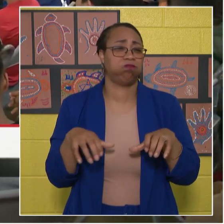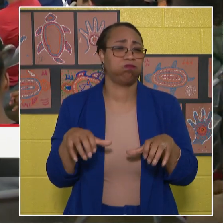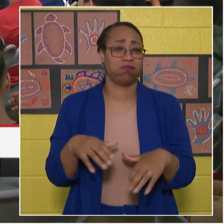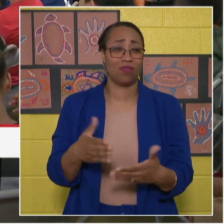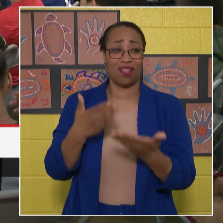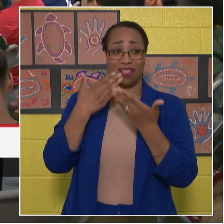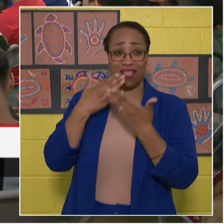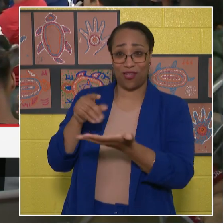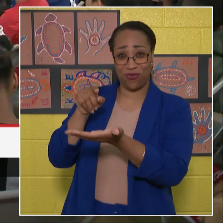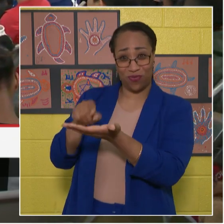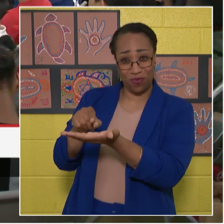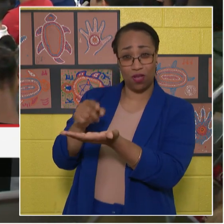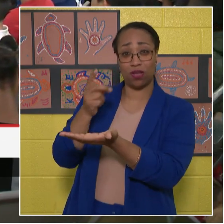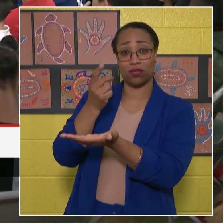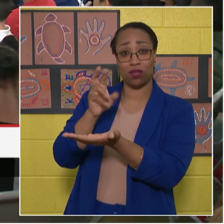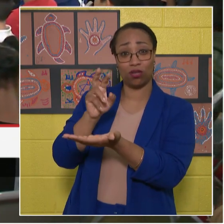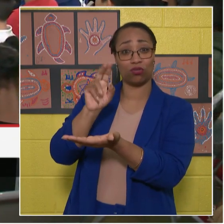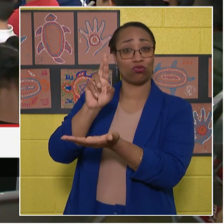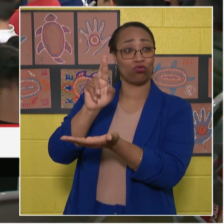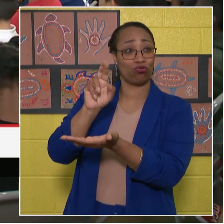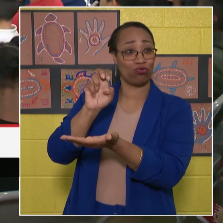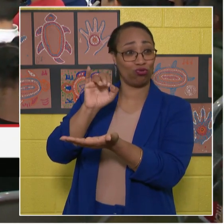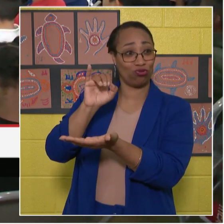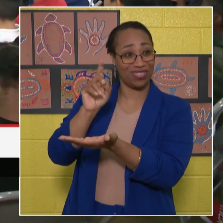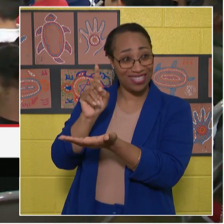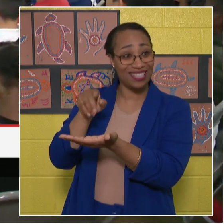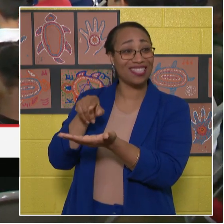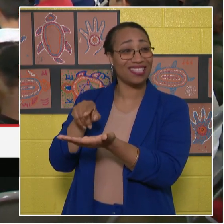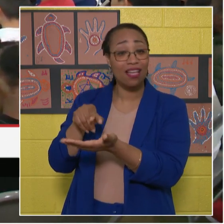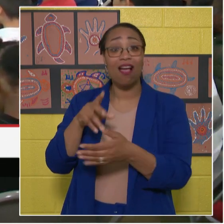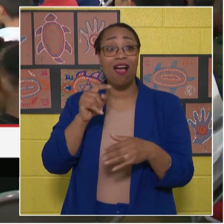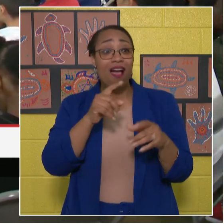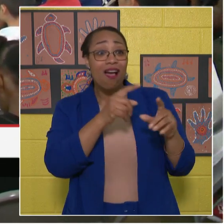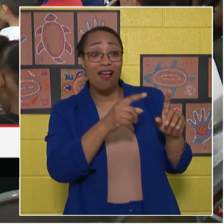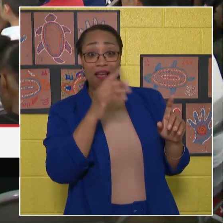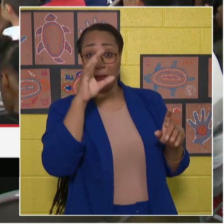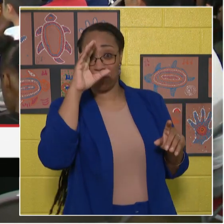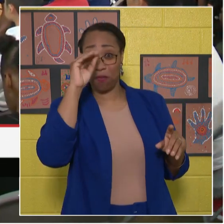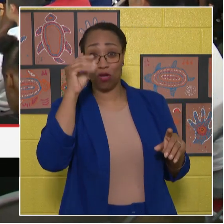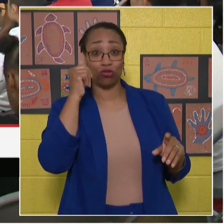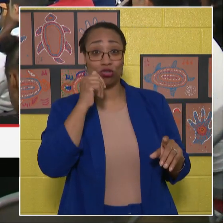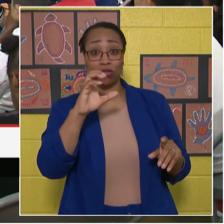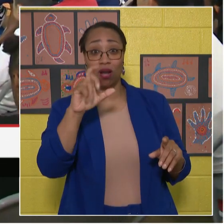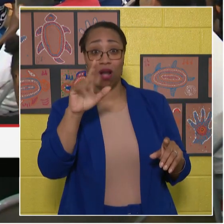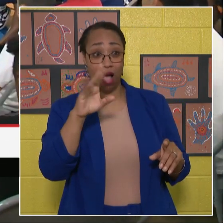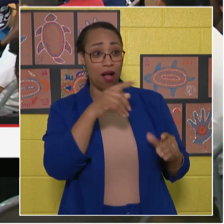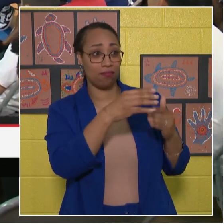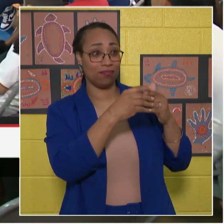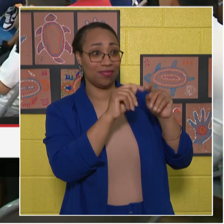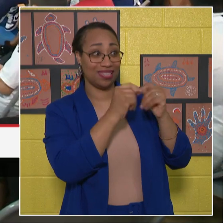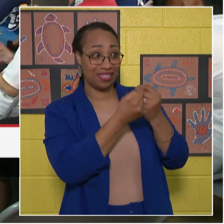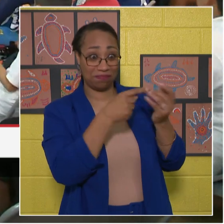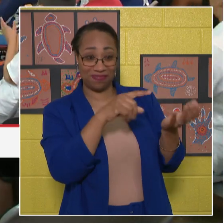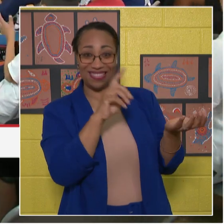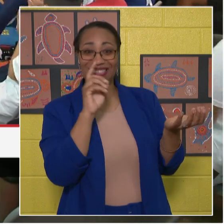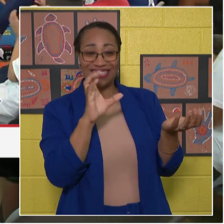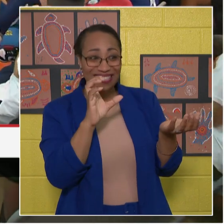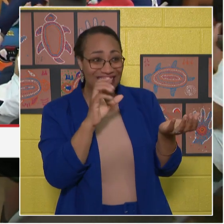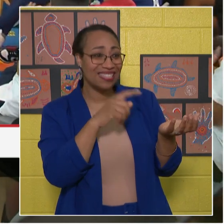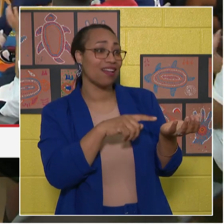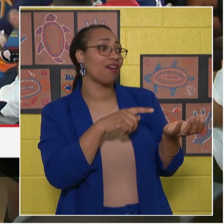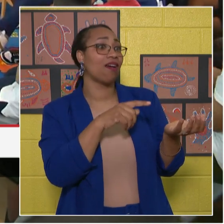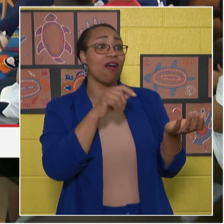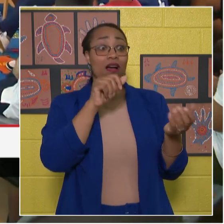the boys and girls of Washington, D.C. Do you know she's the 4th longest serving principal in